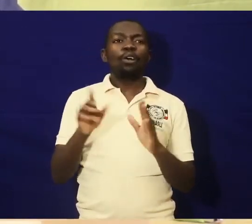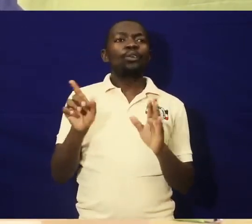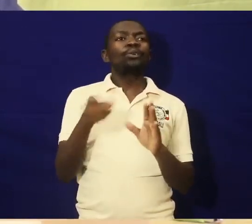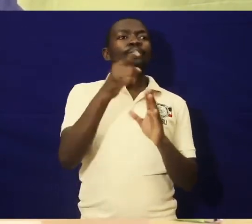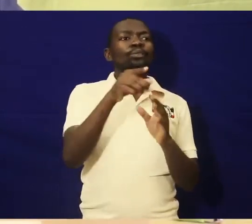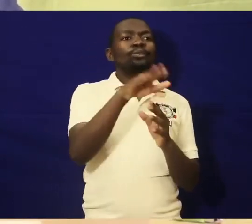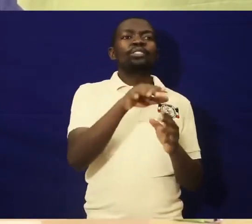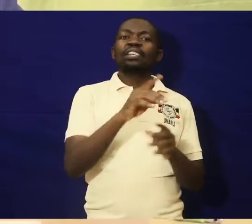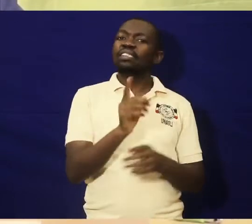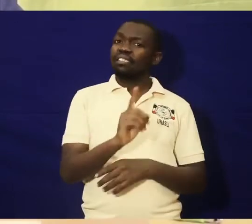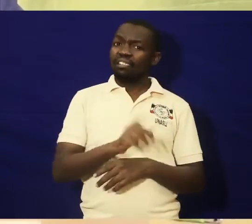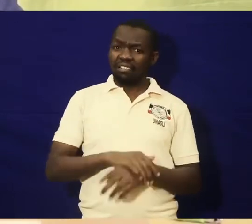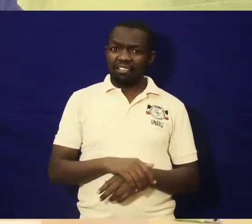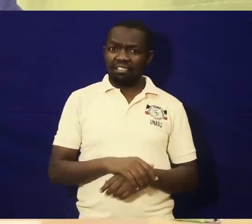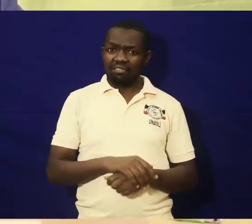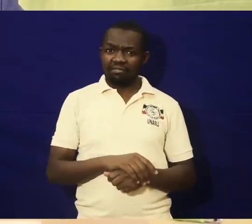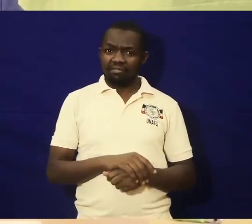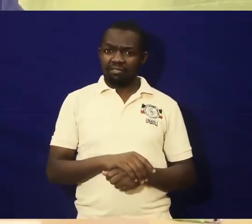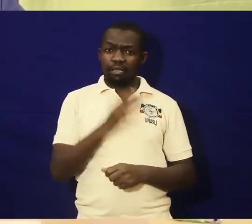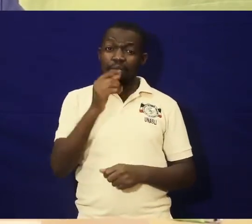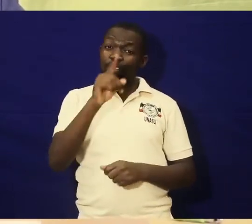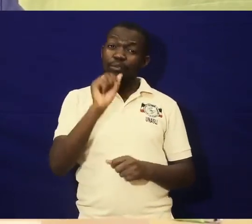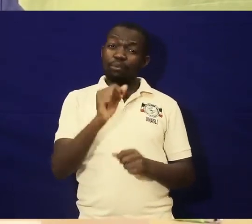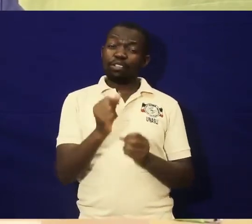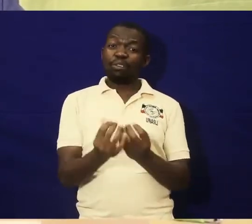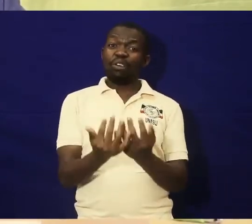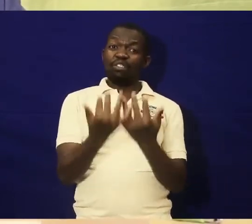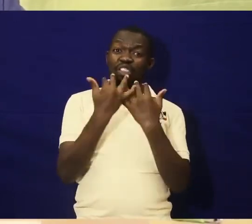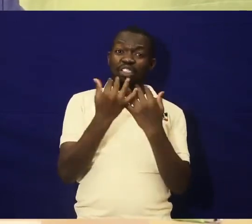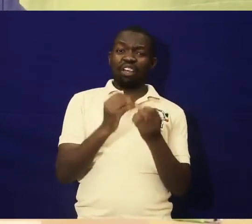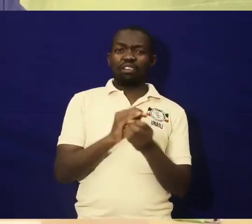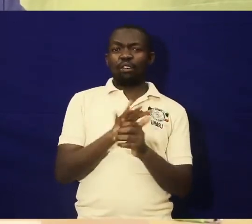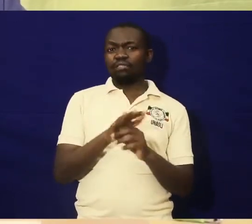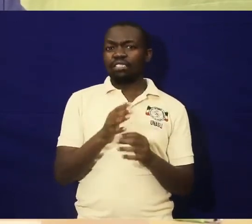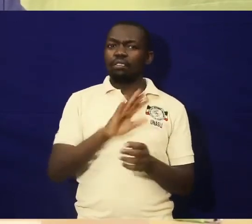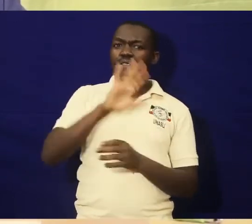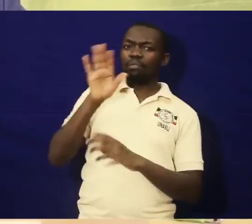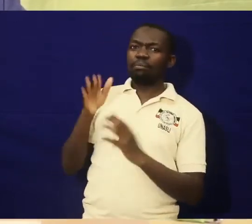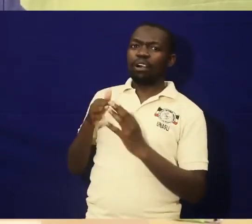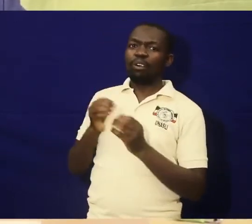you may get COVID and you take it back home to your sisters